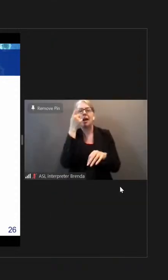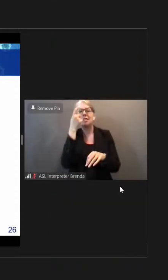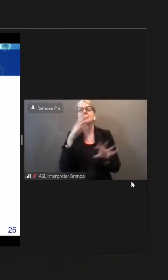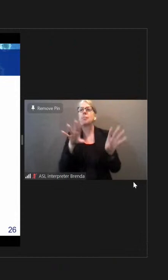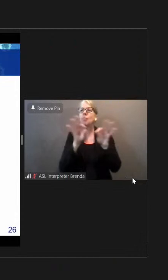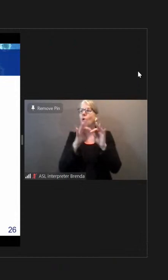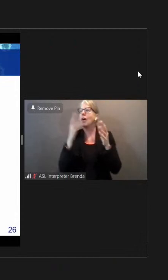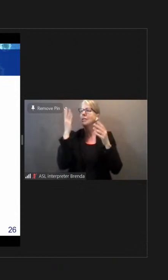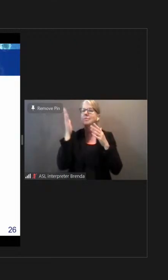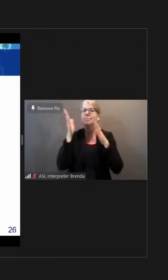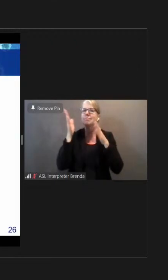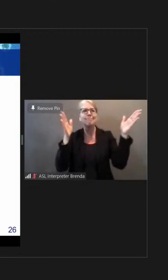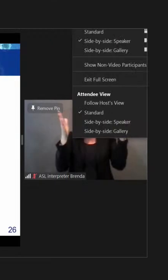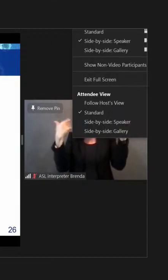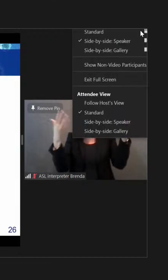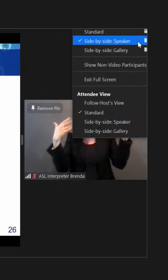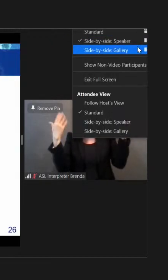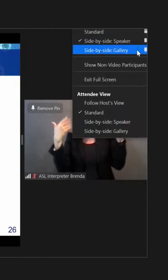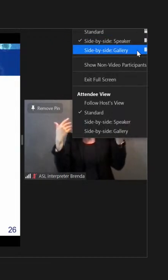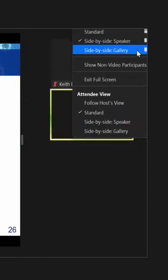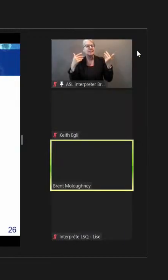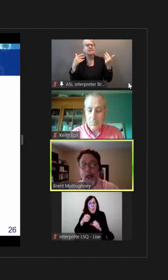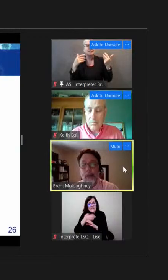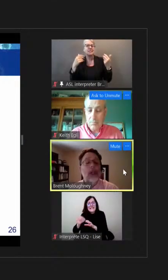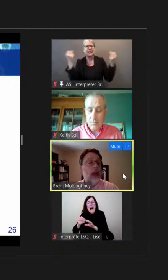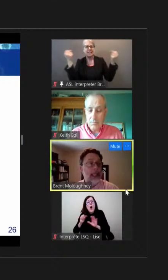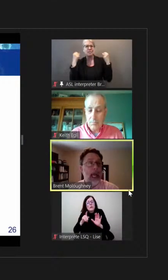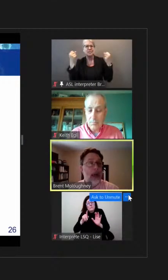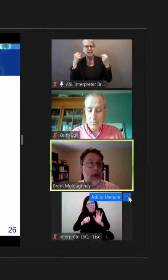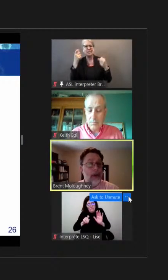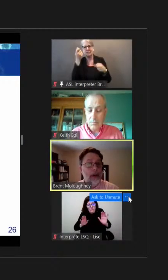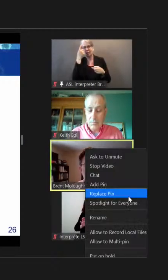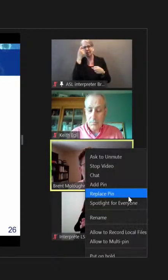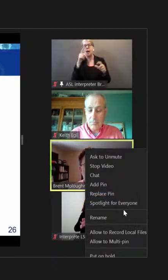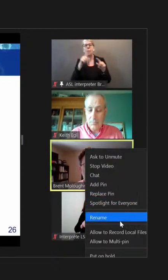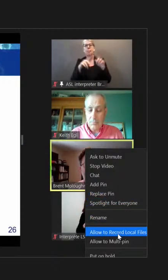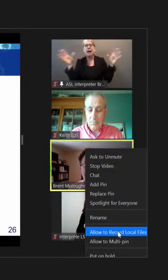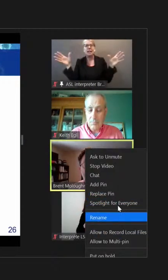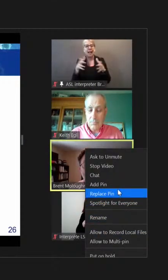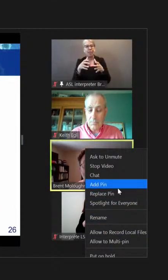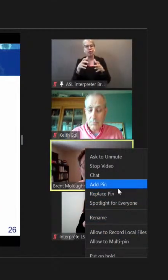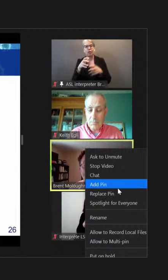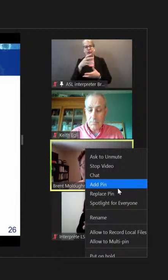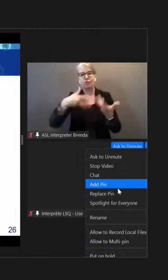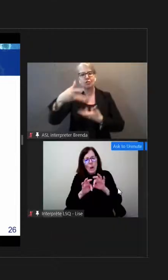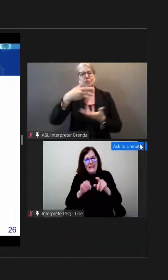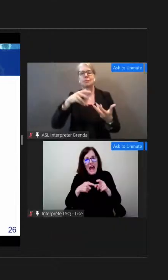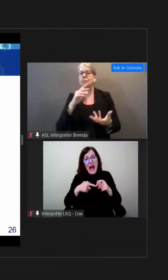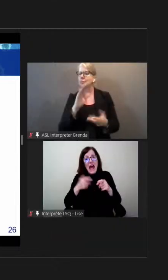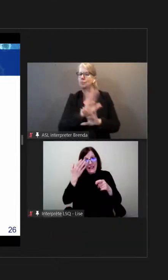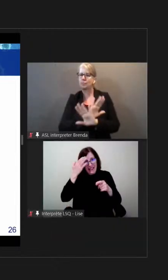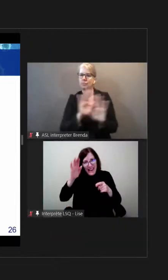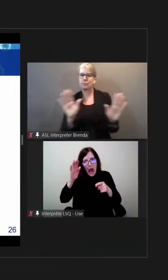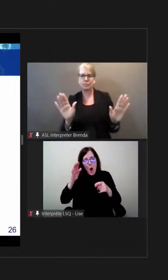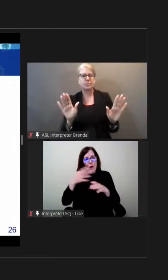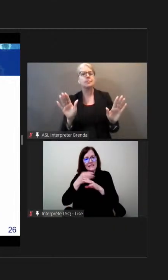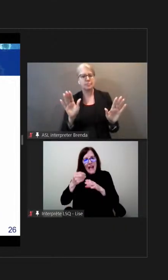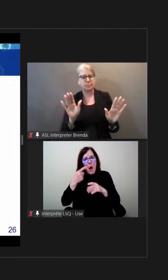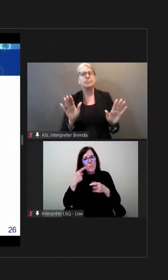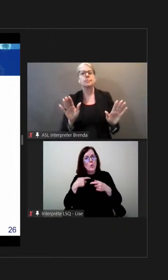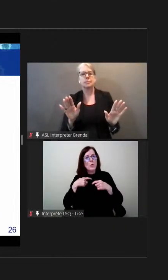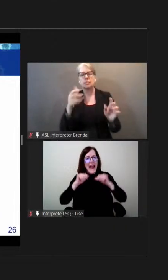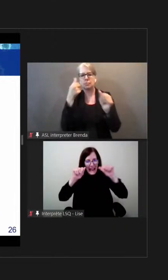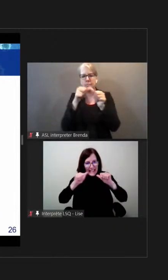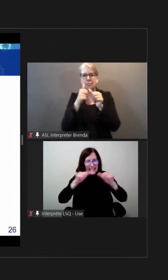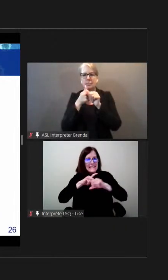outdoors and to get physical activity, but not to gather. And to remember to be